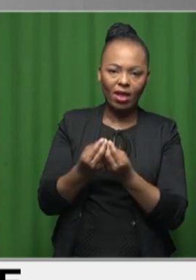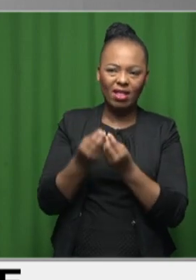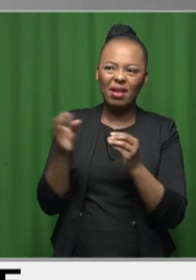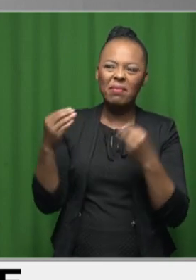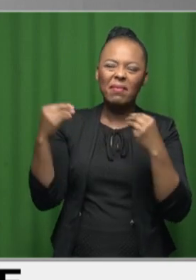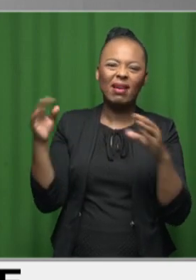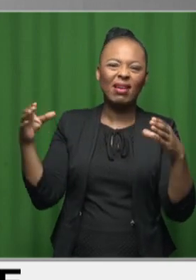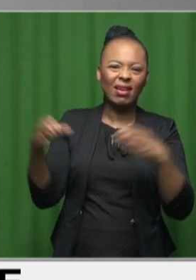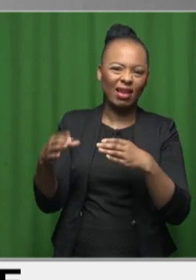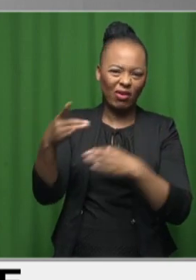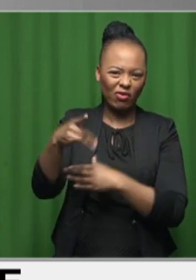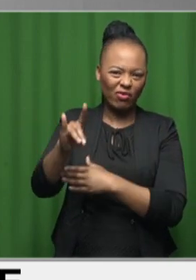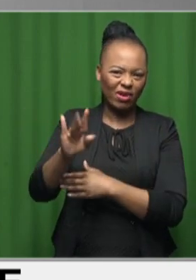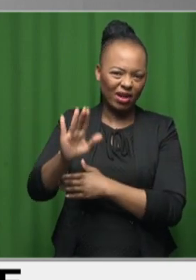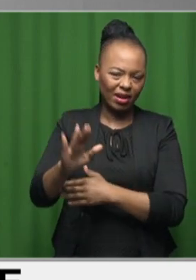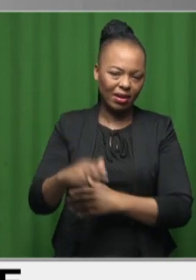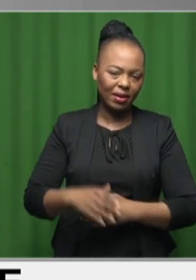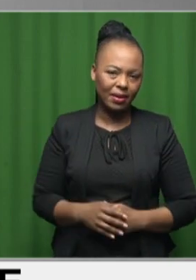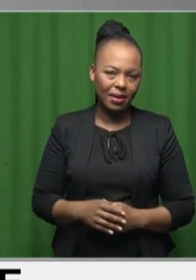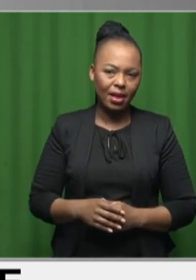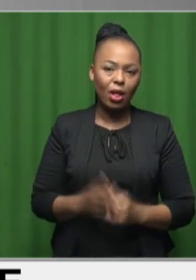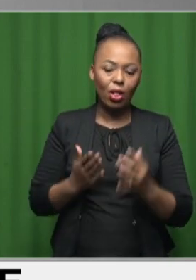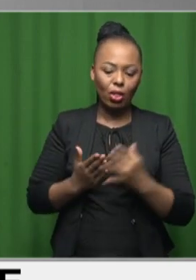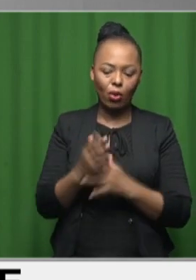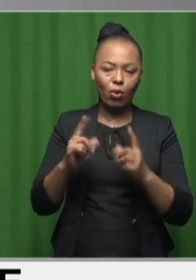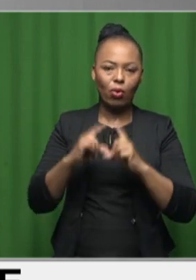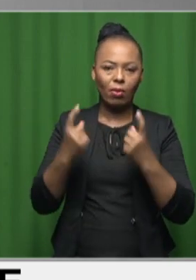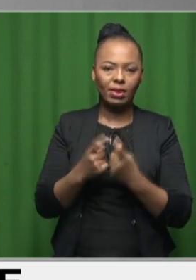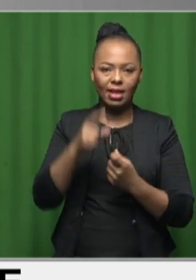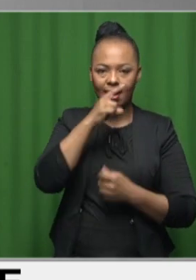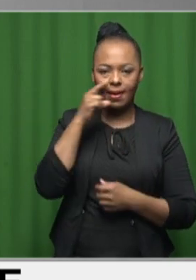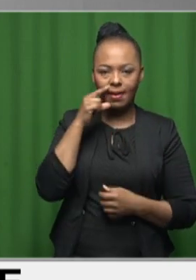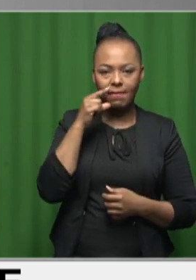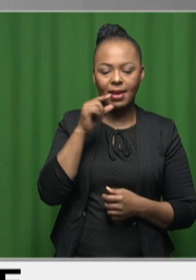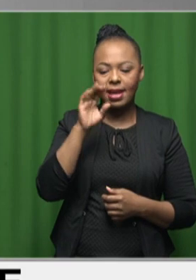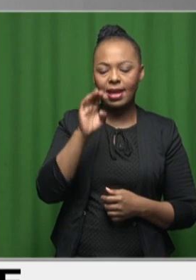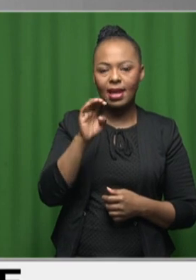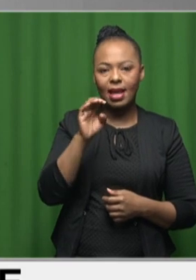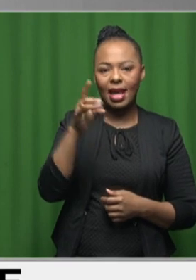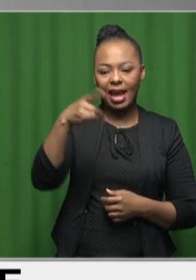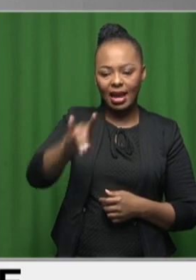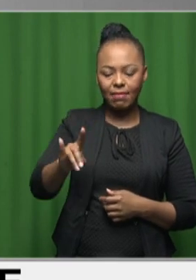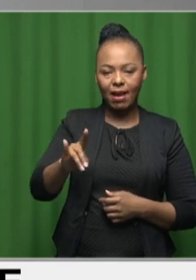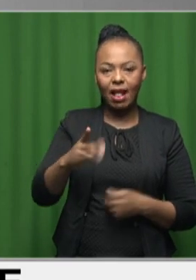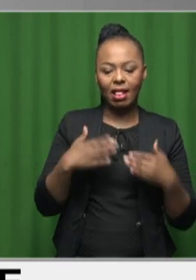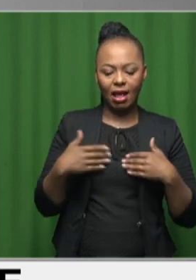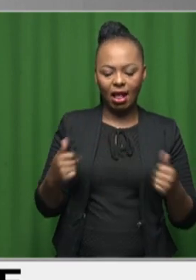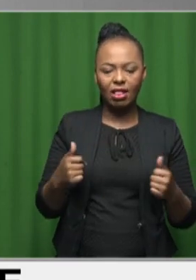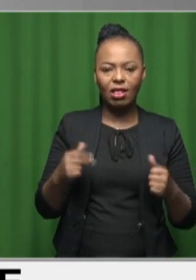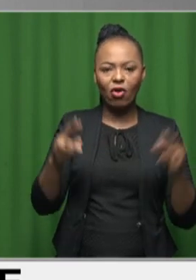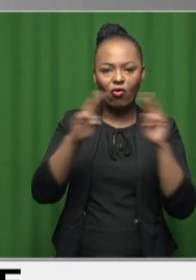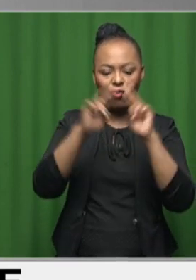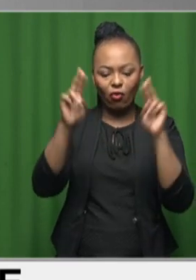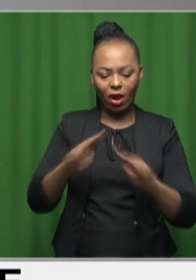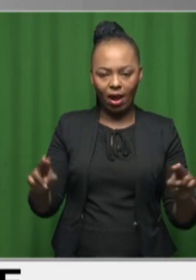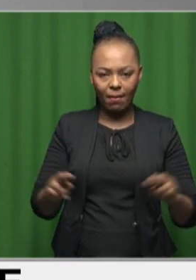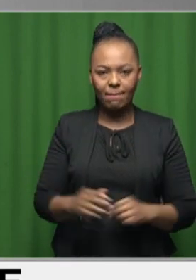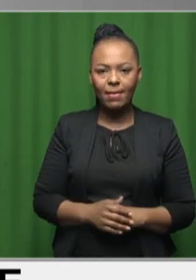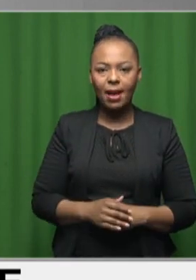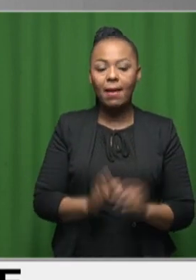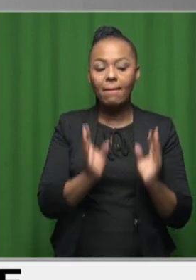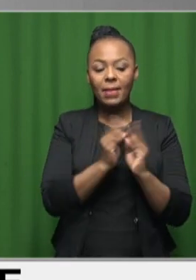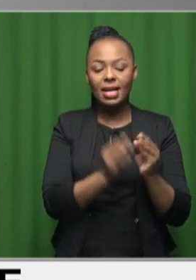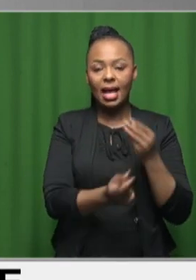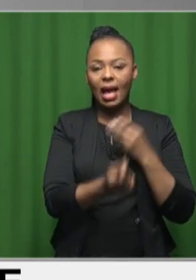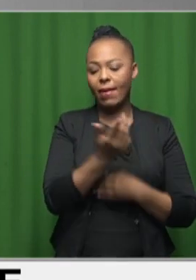a committee which is called the Animal Health Forum. And through the Animal Health Forum, the last meeting having been on Monday